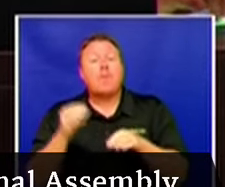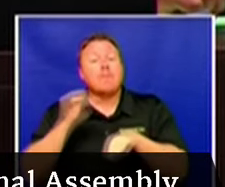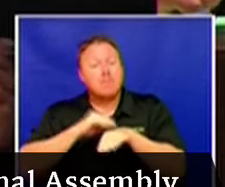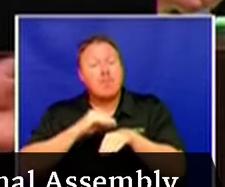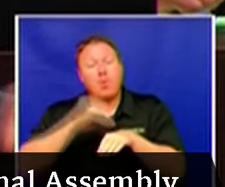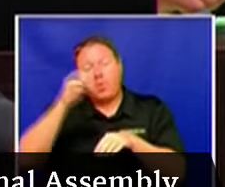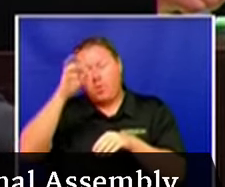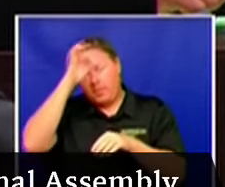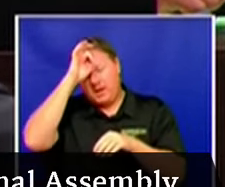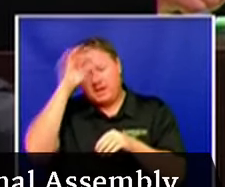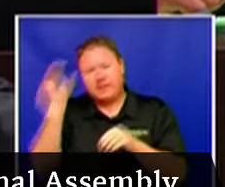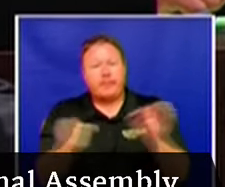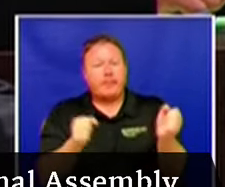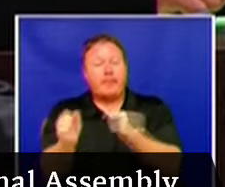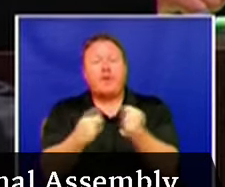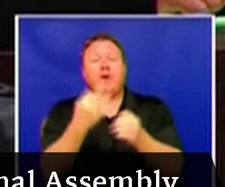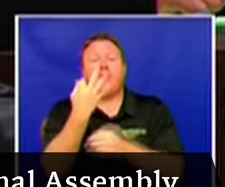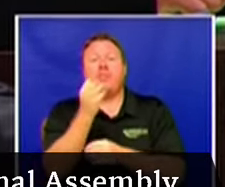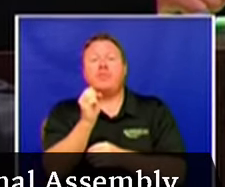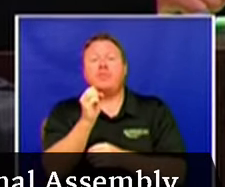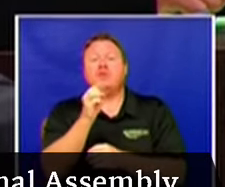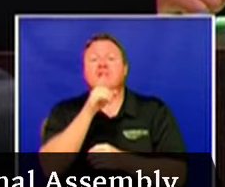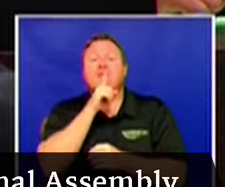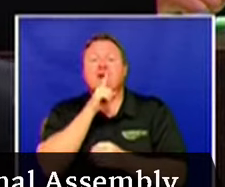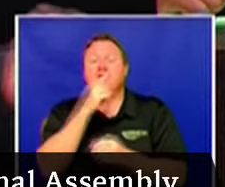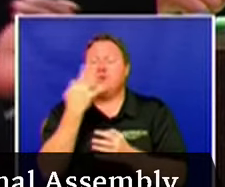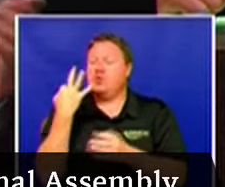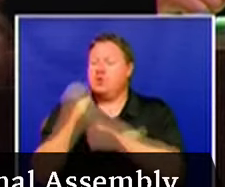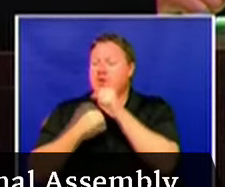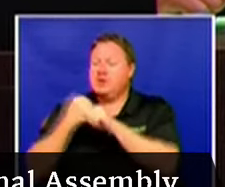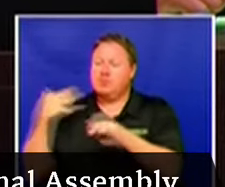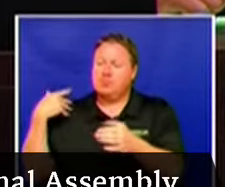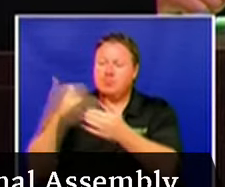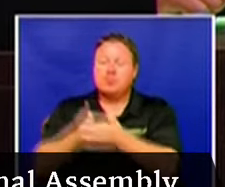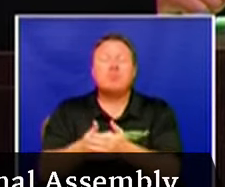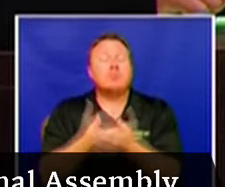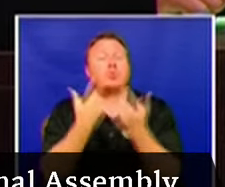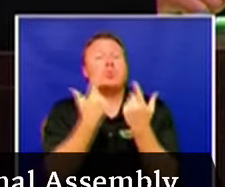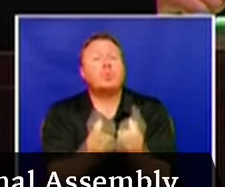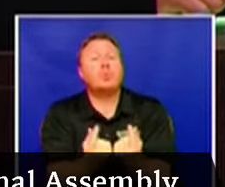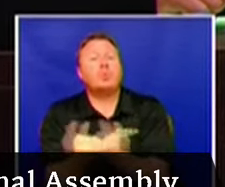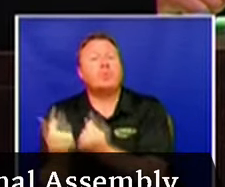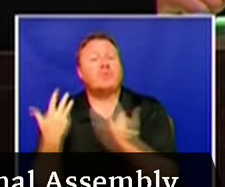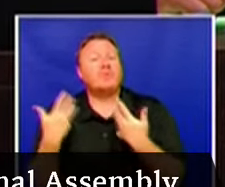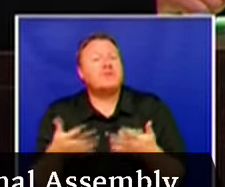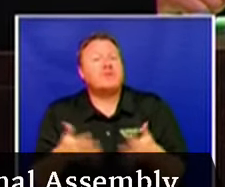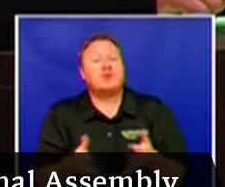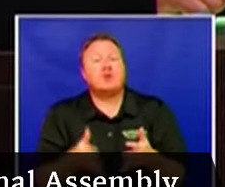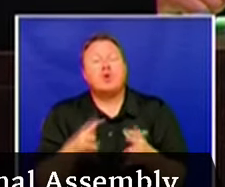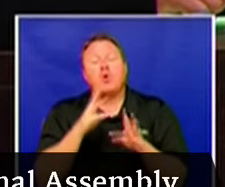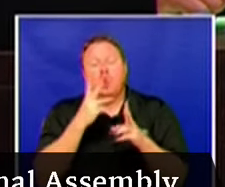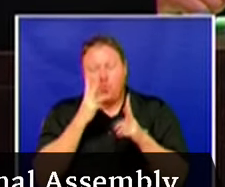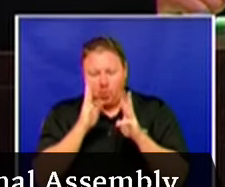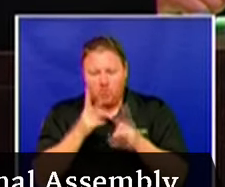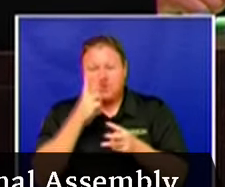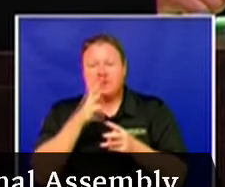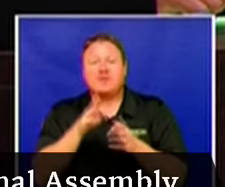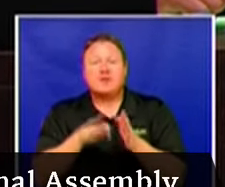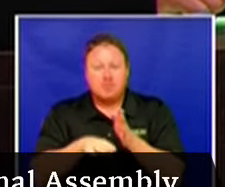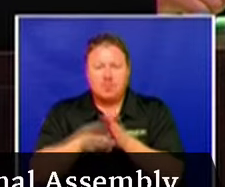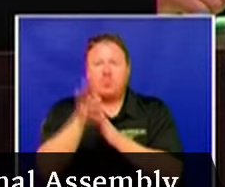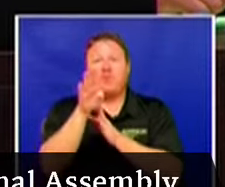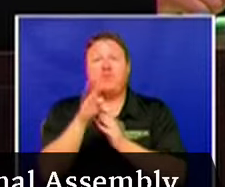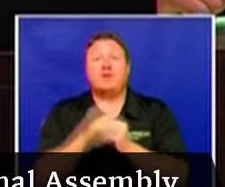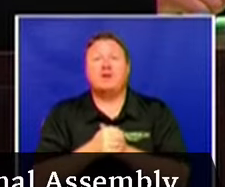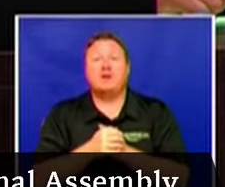by 30,000 over the past 3 years, that we are going to start seeing gains. Although